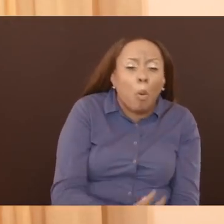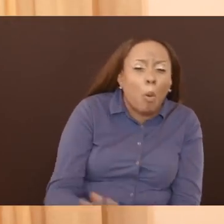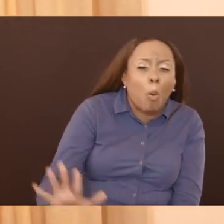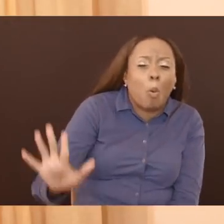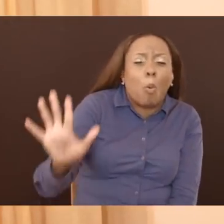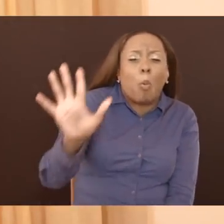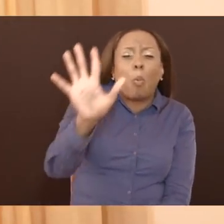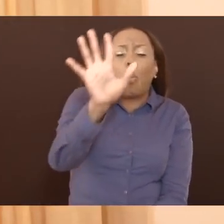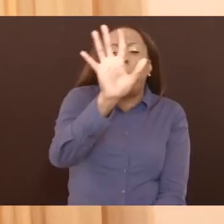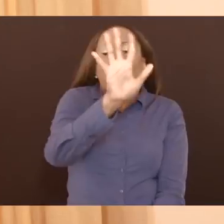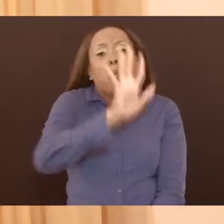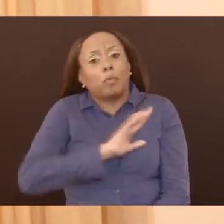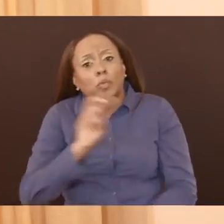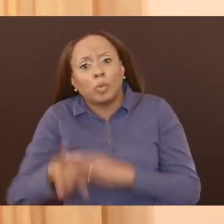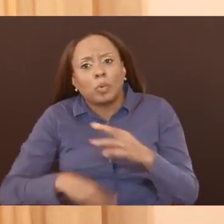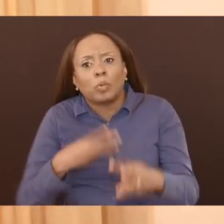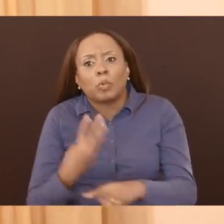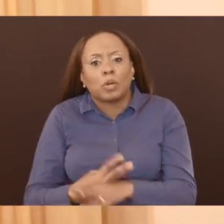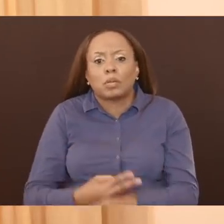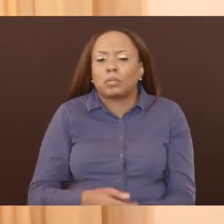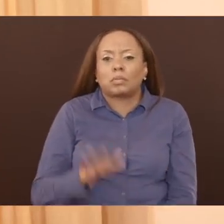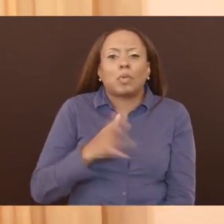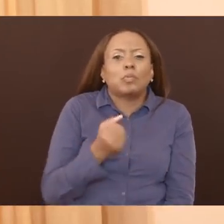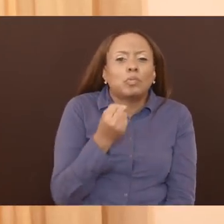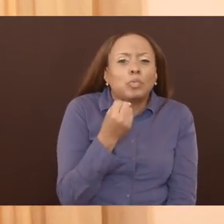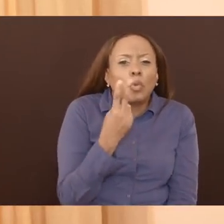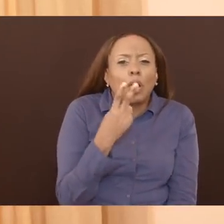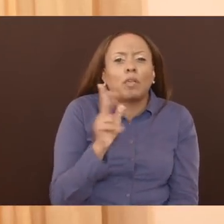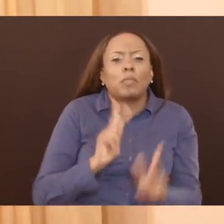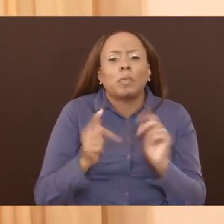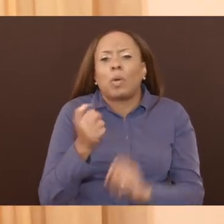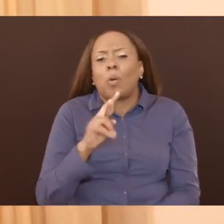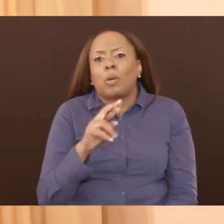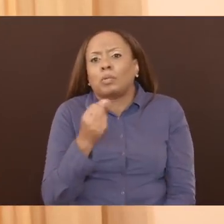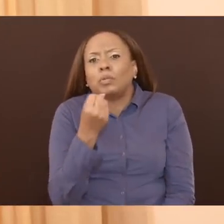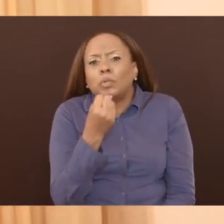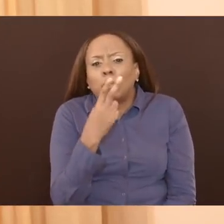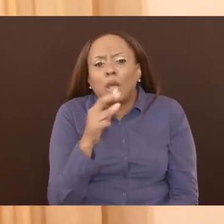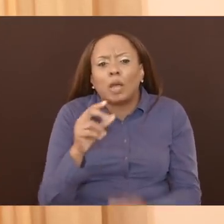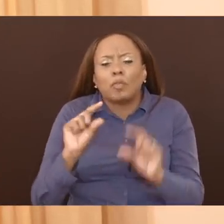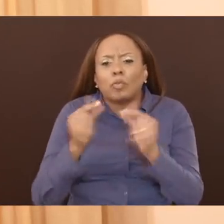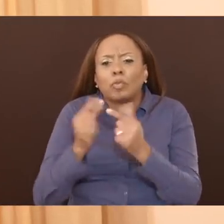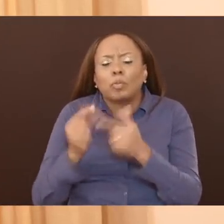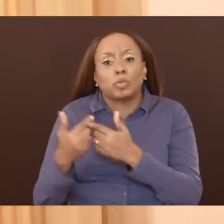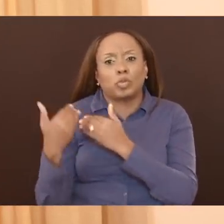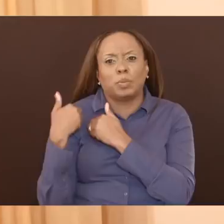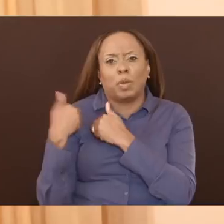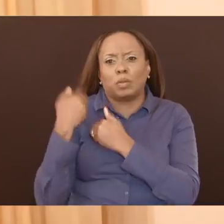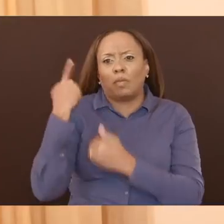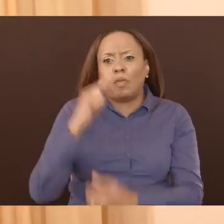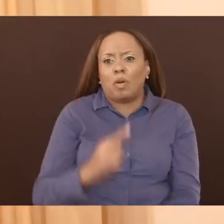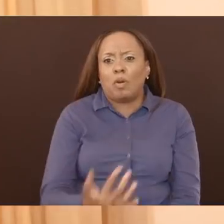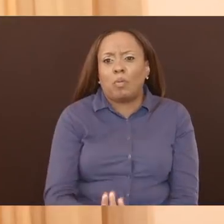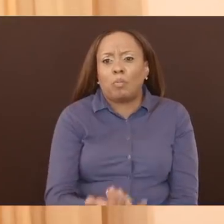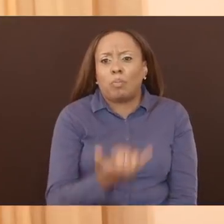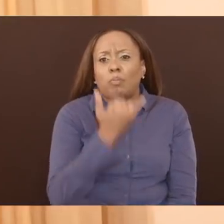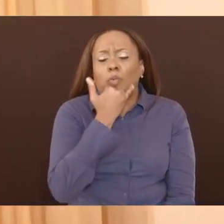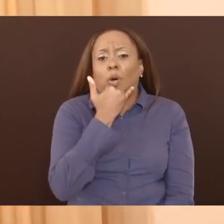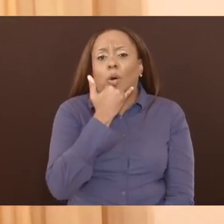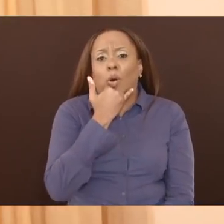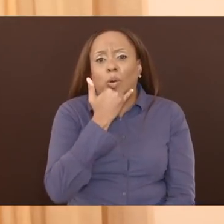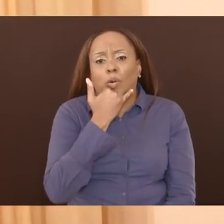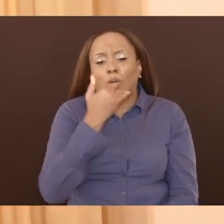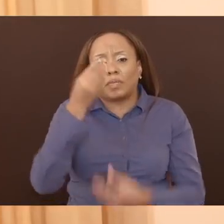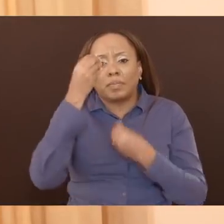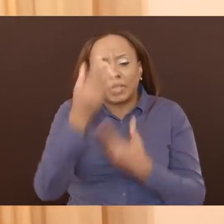on this earth have been responsible for 2/3 of the information. Now, when you misinformation too, when